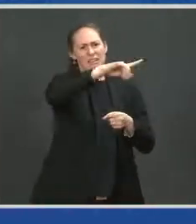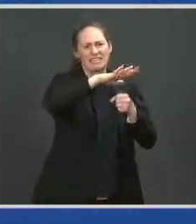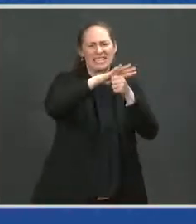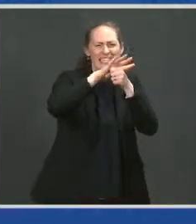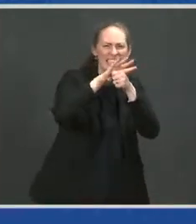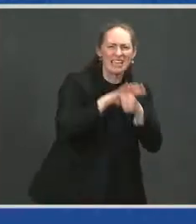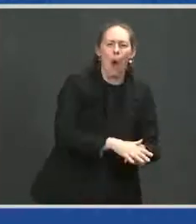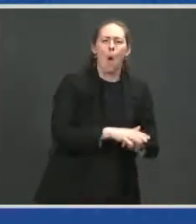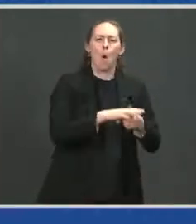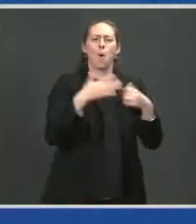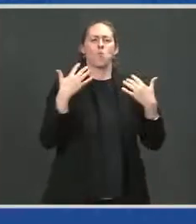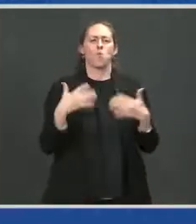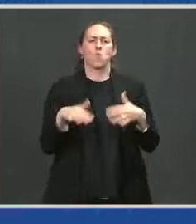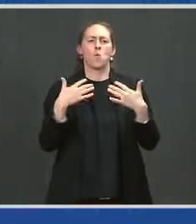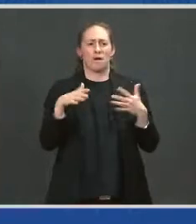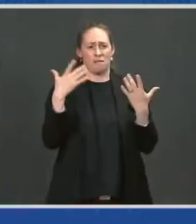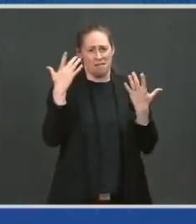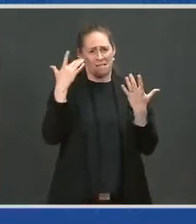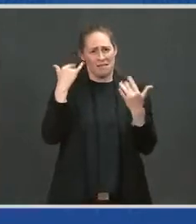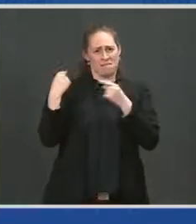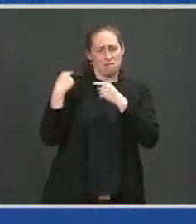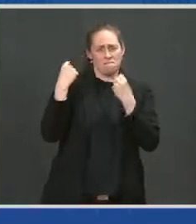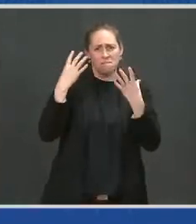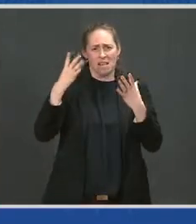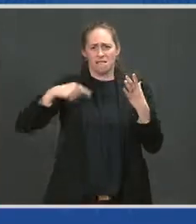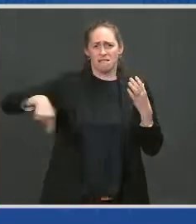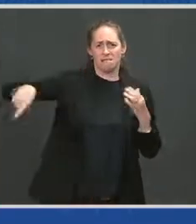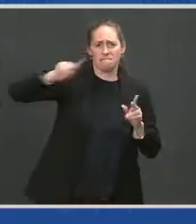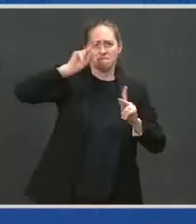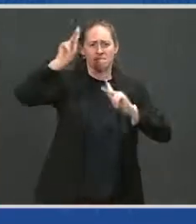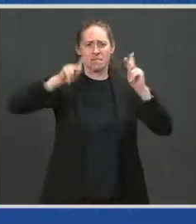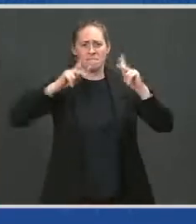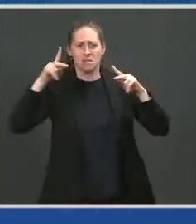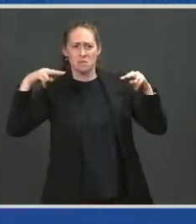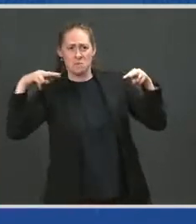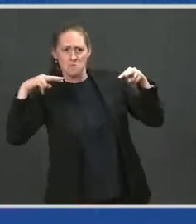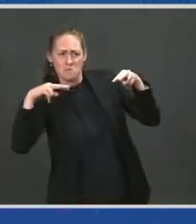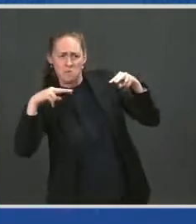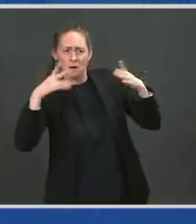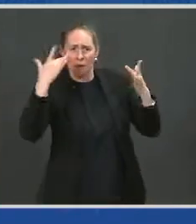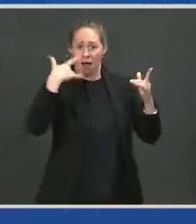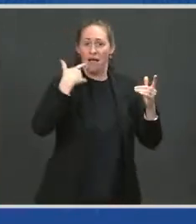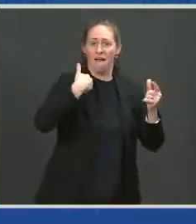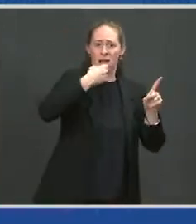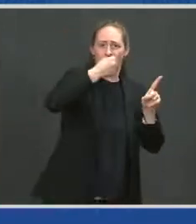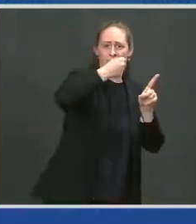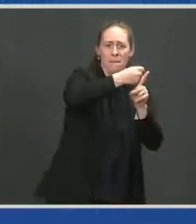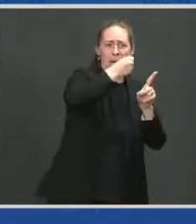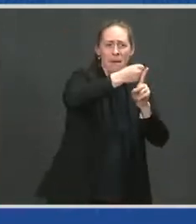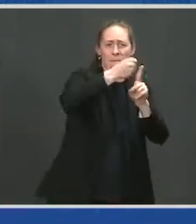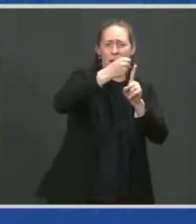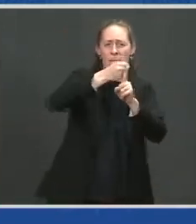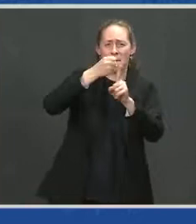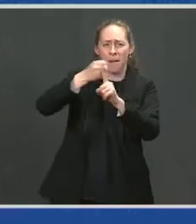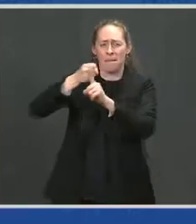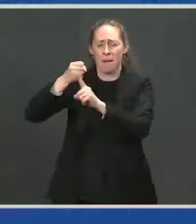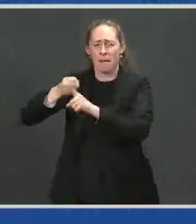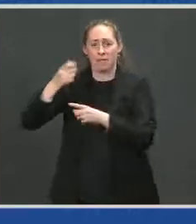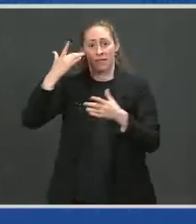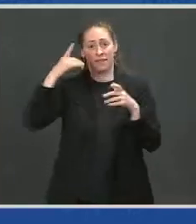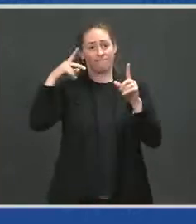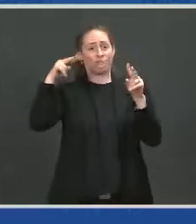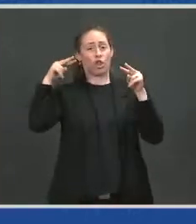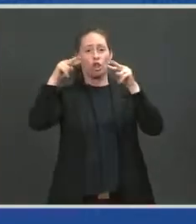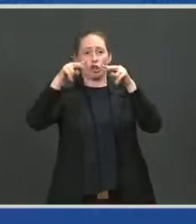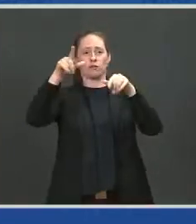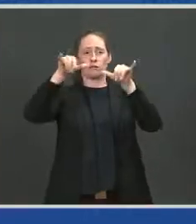For so many, it feels like it took all of that for the judicial system to deliver a